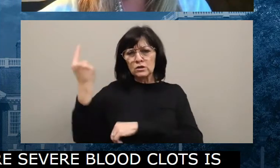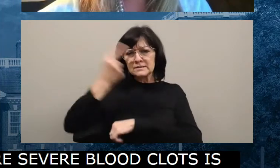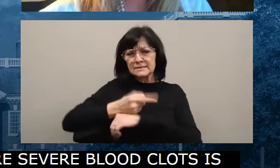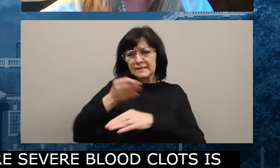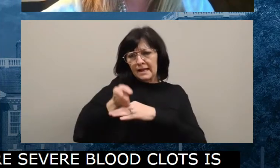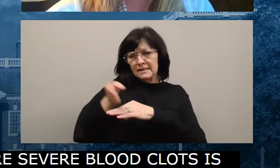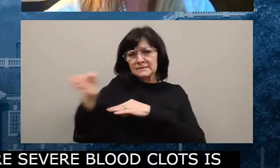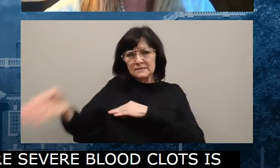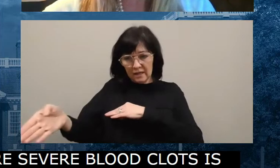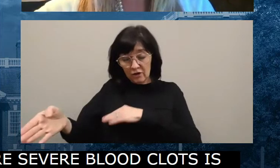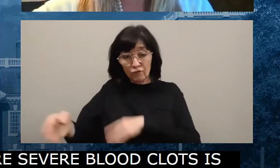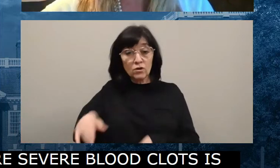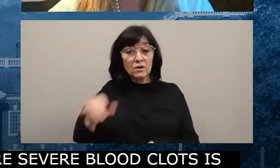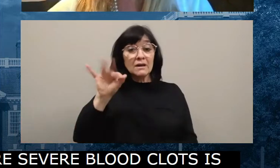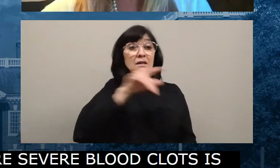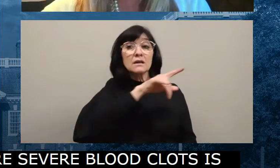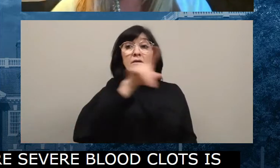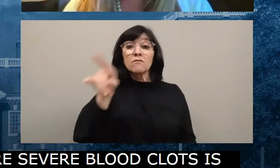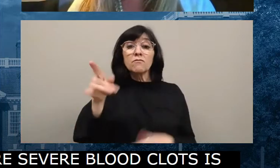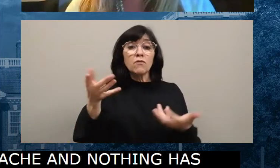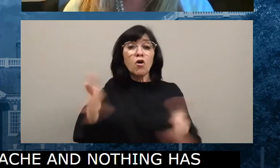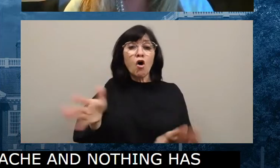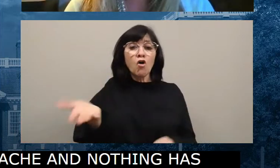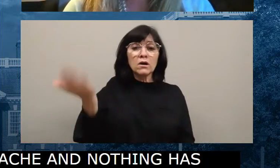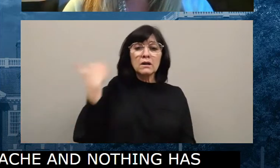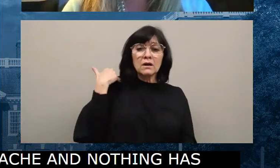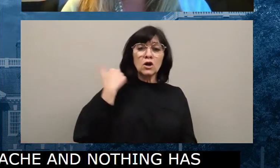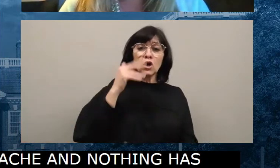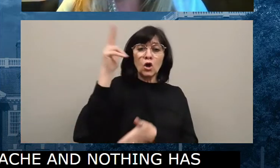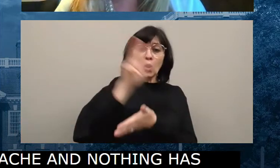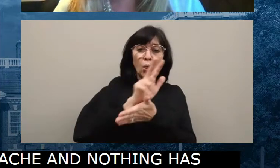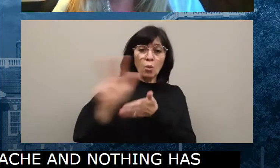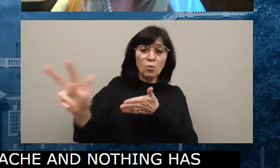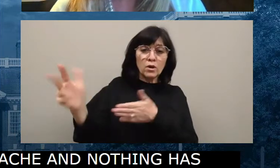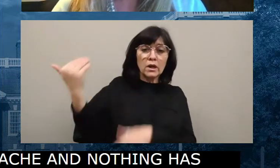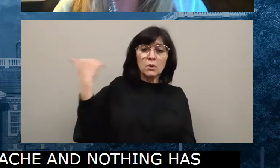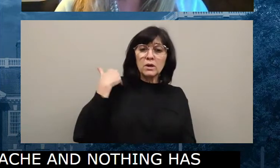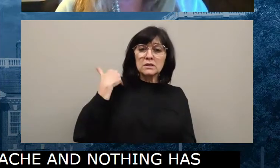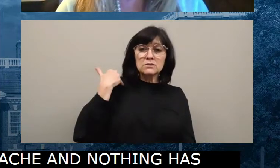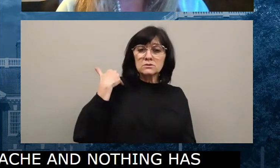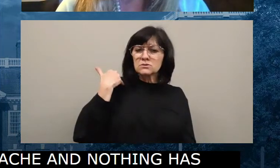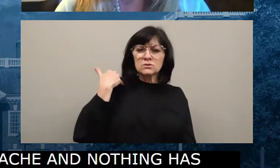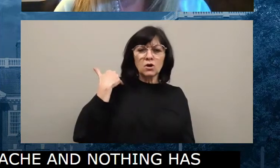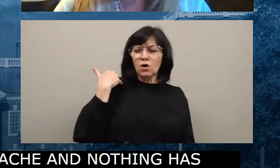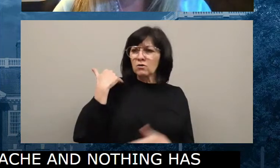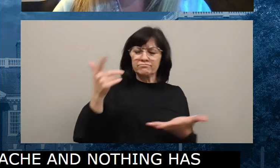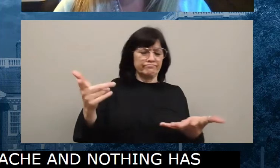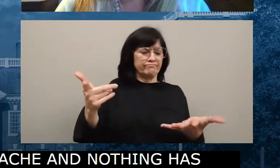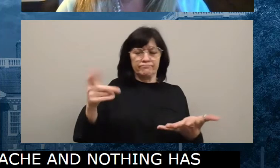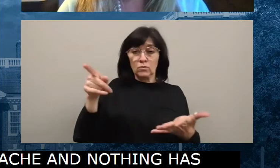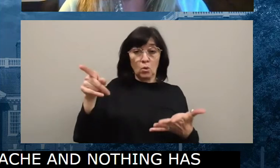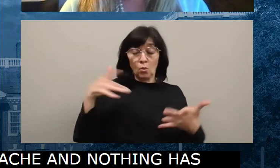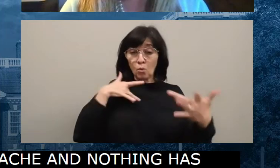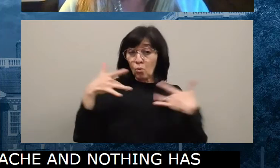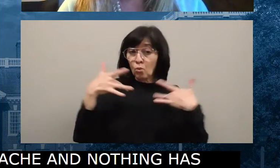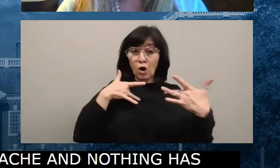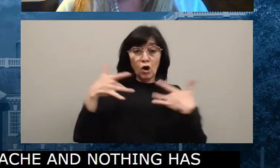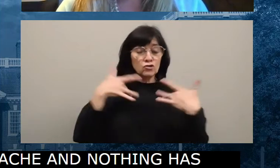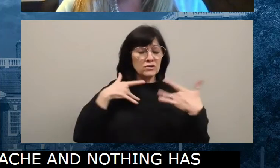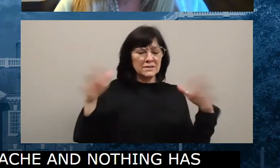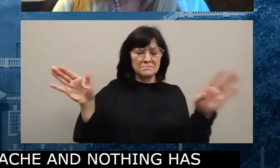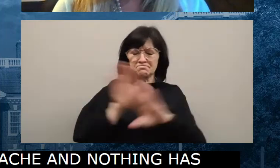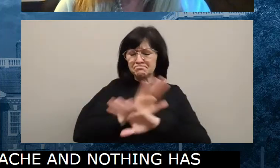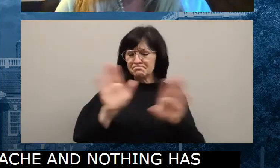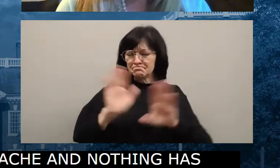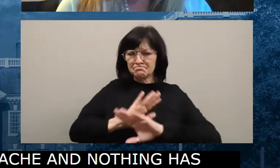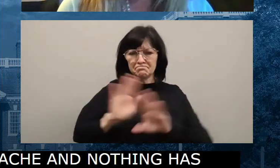after vaccination. So those who have received their Johnson & Johnson vaccine weeks ago should not at all be